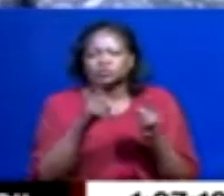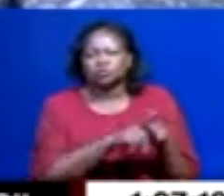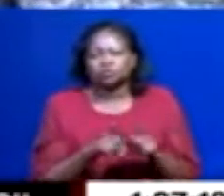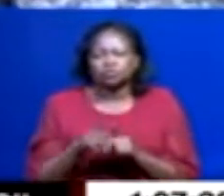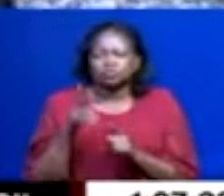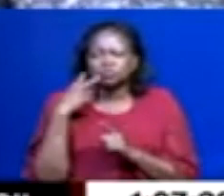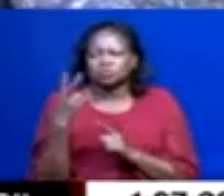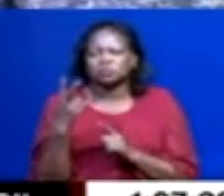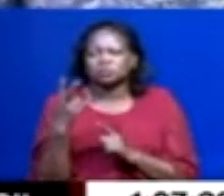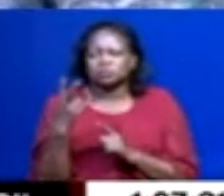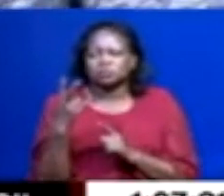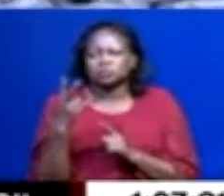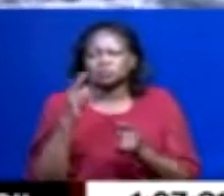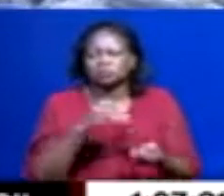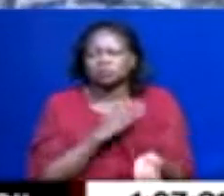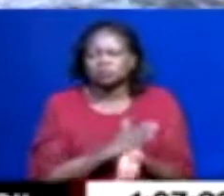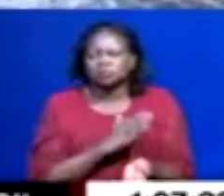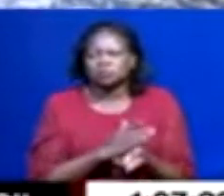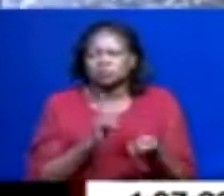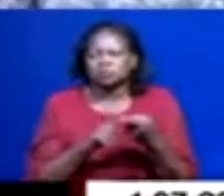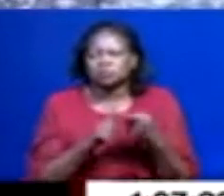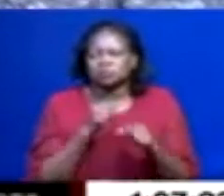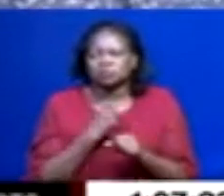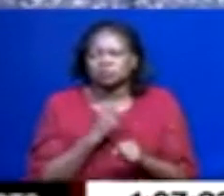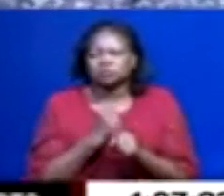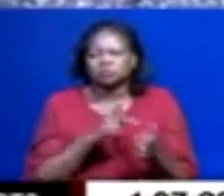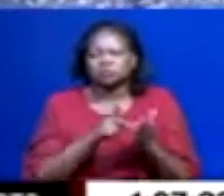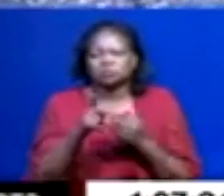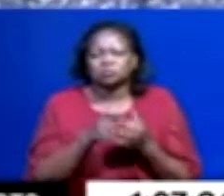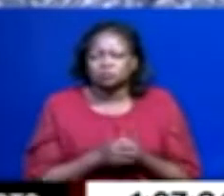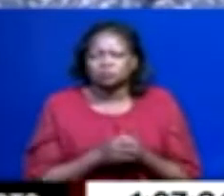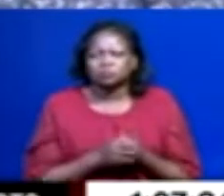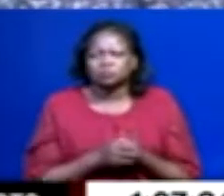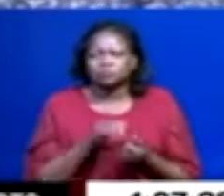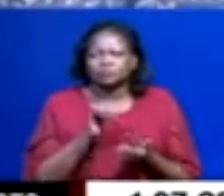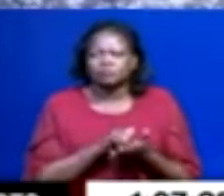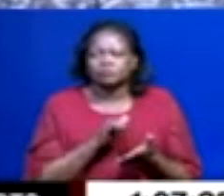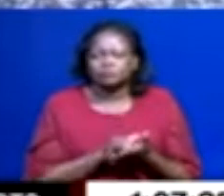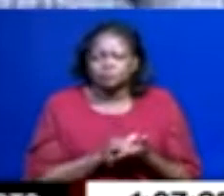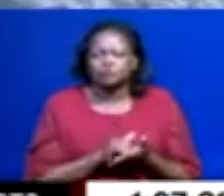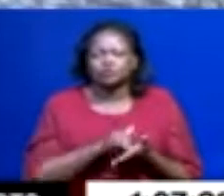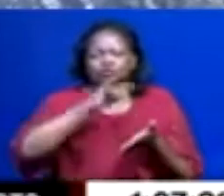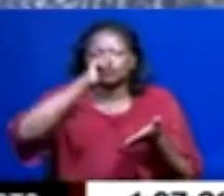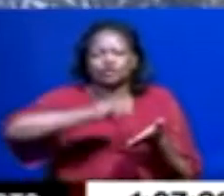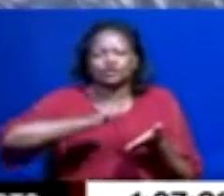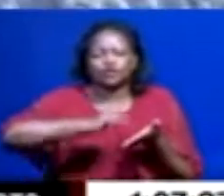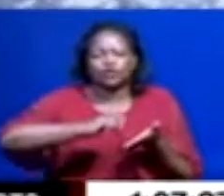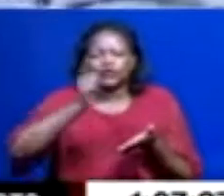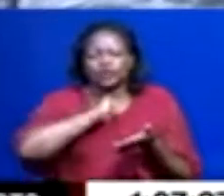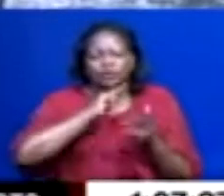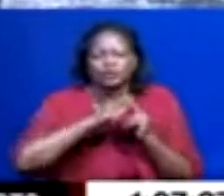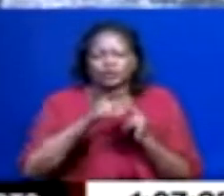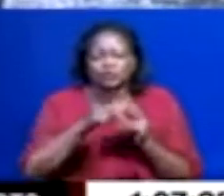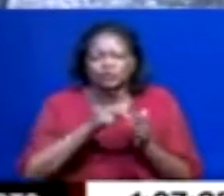find the authority to undertake the procurement that was signed to start off this